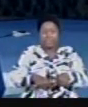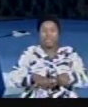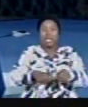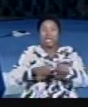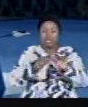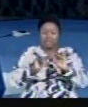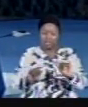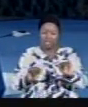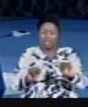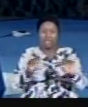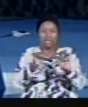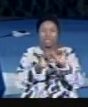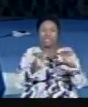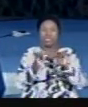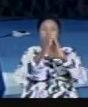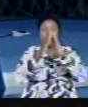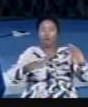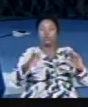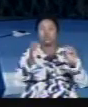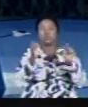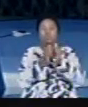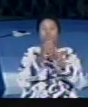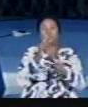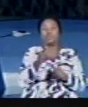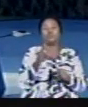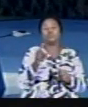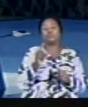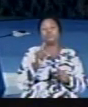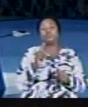same habitation house where you are.